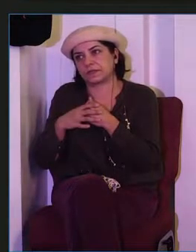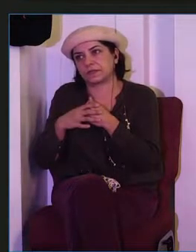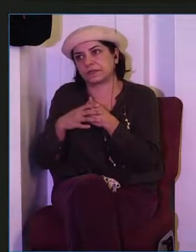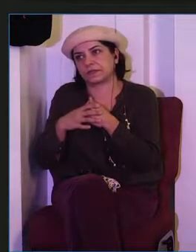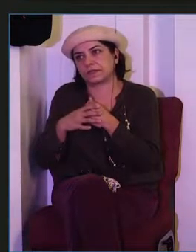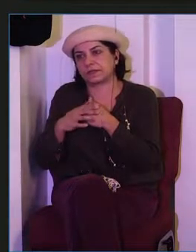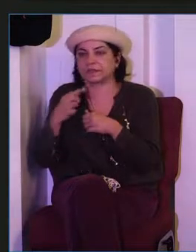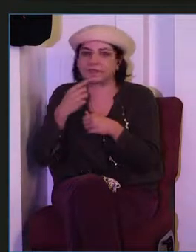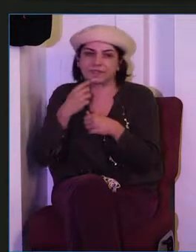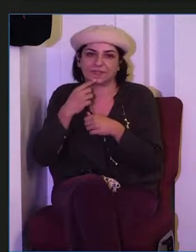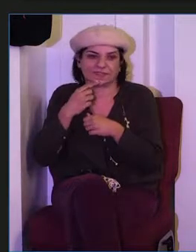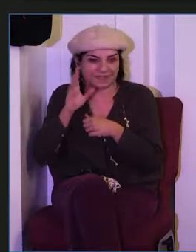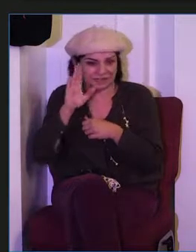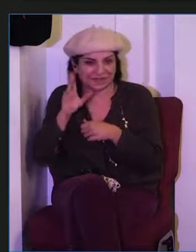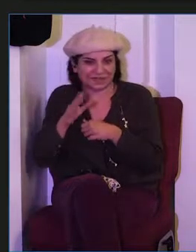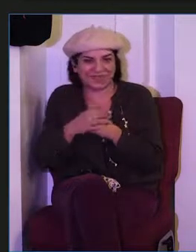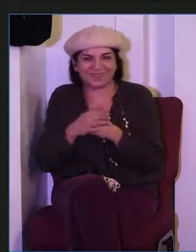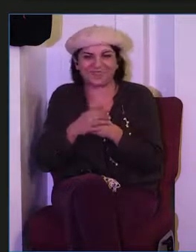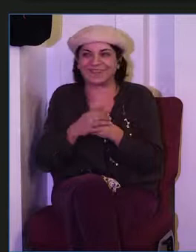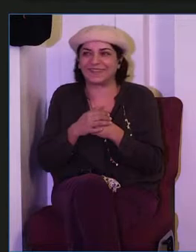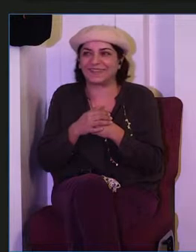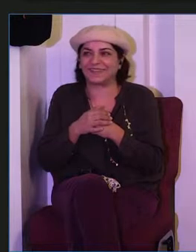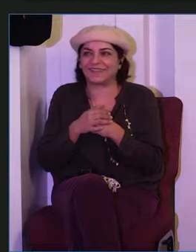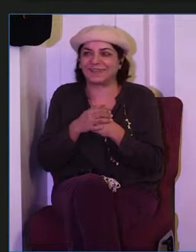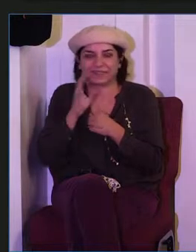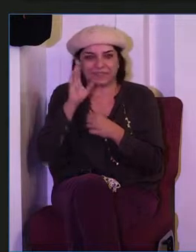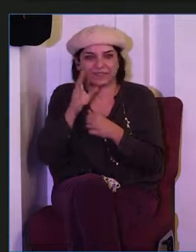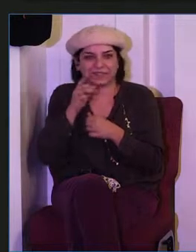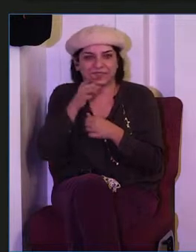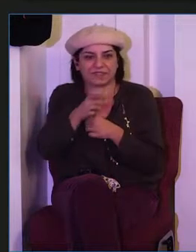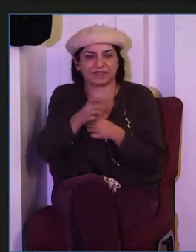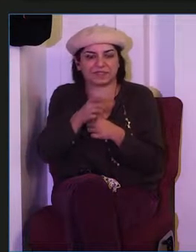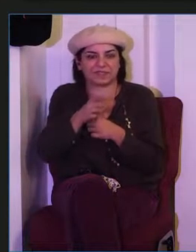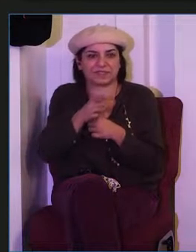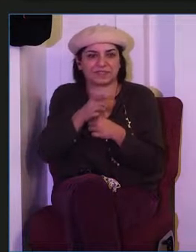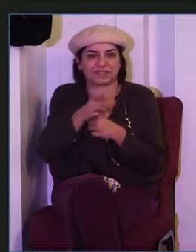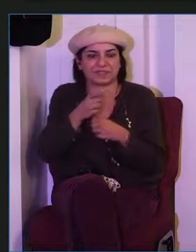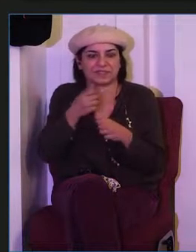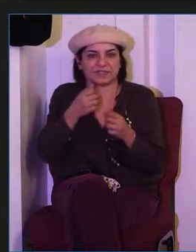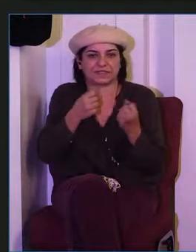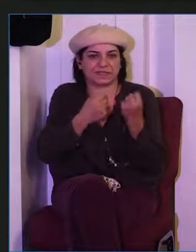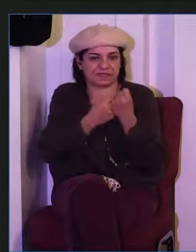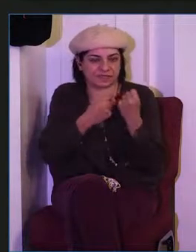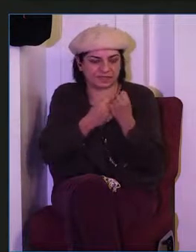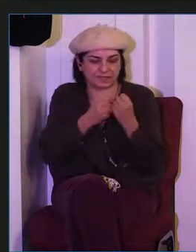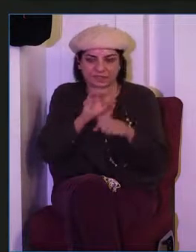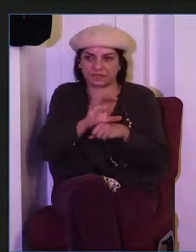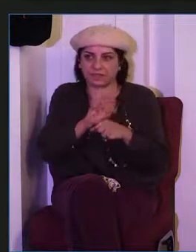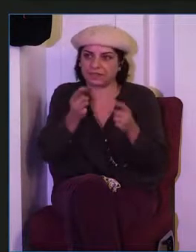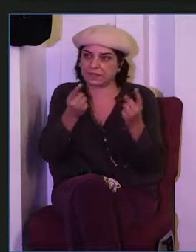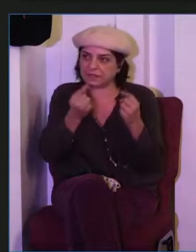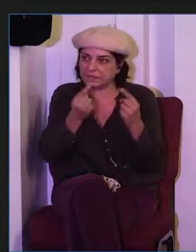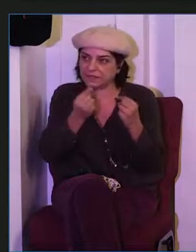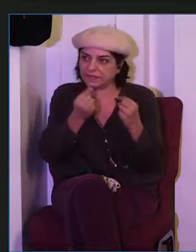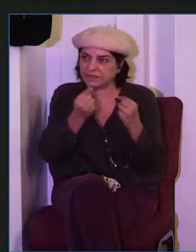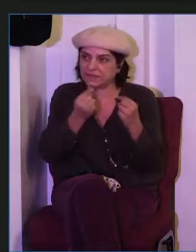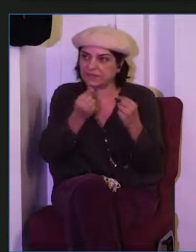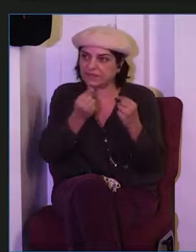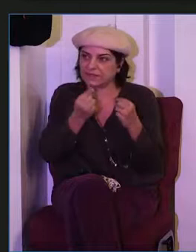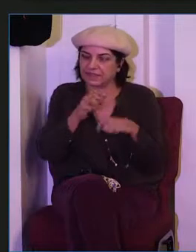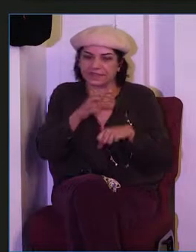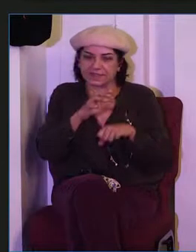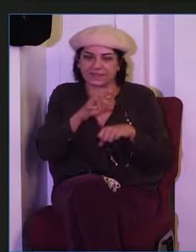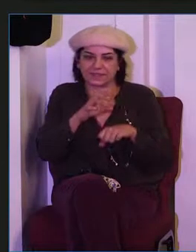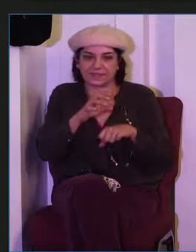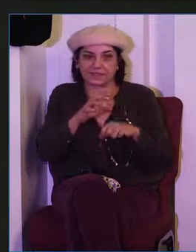He says, I will. All right. Will you support this church with your regular attendance, whether virtually or in